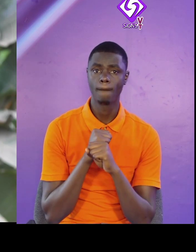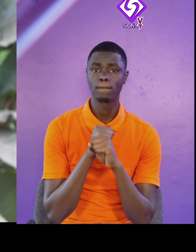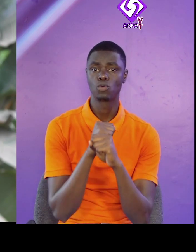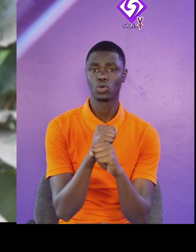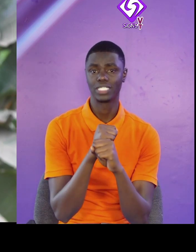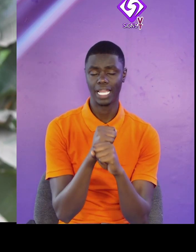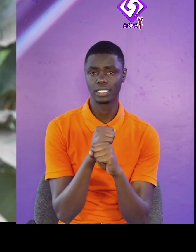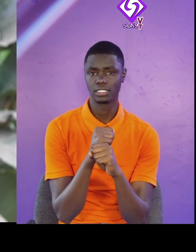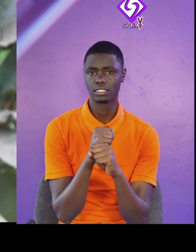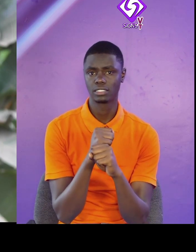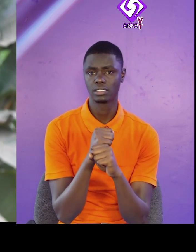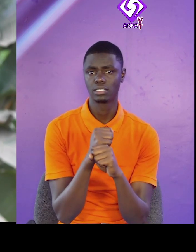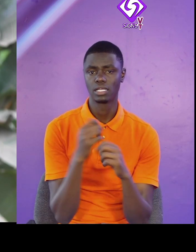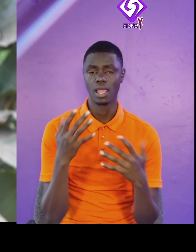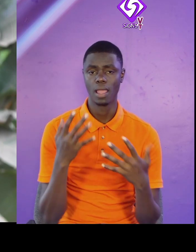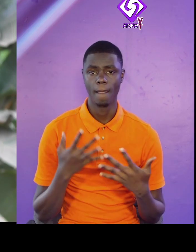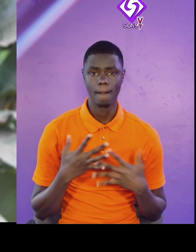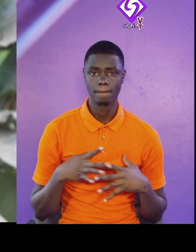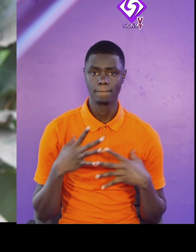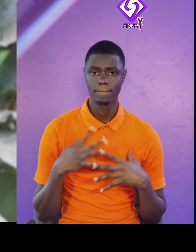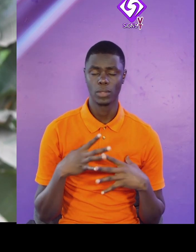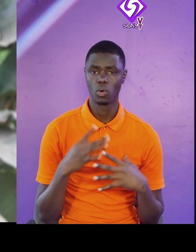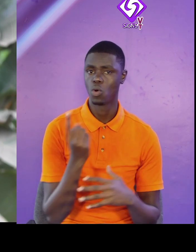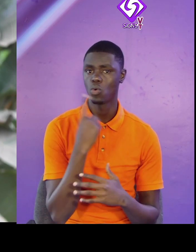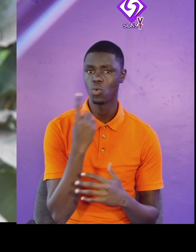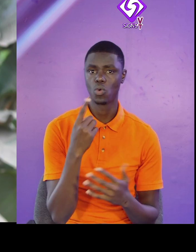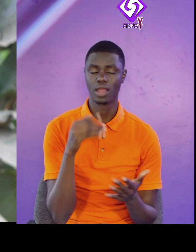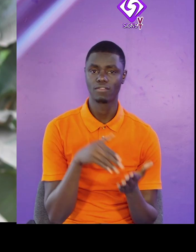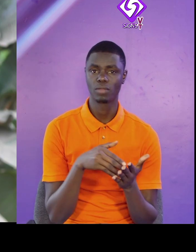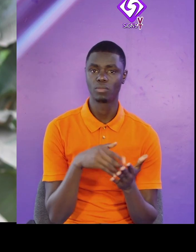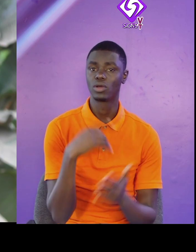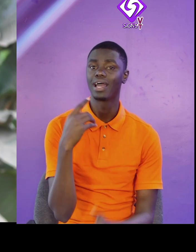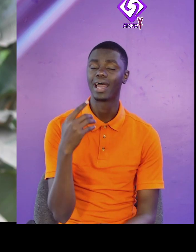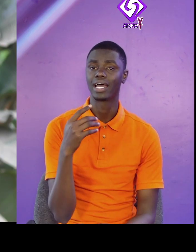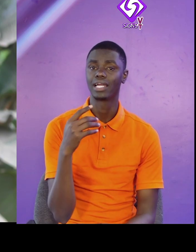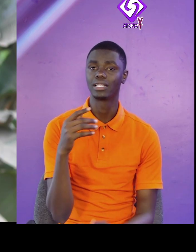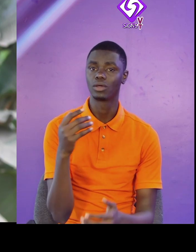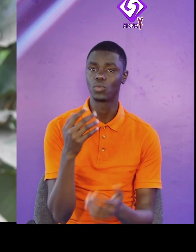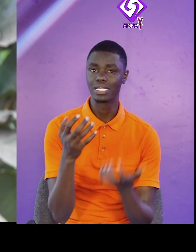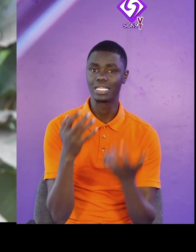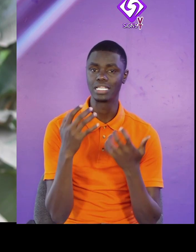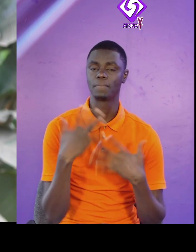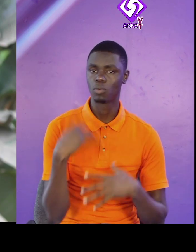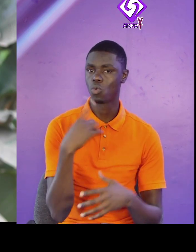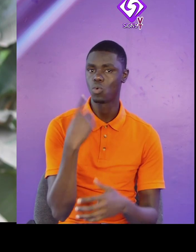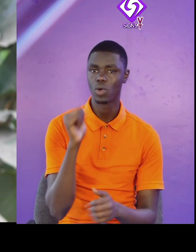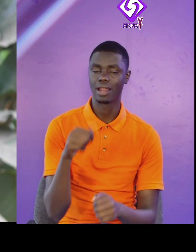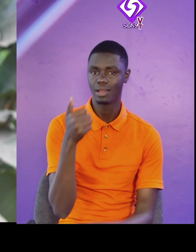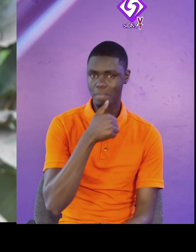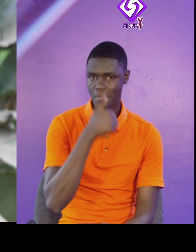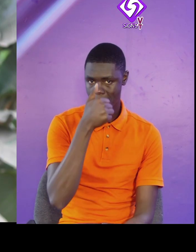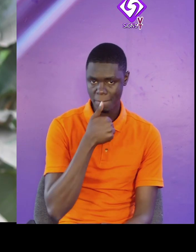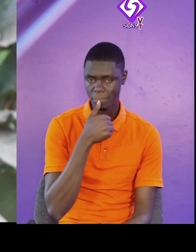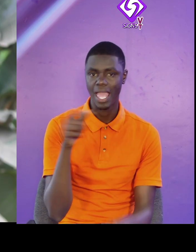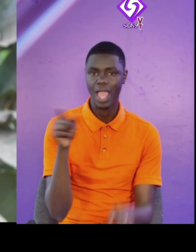by individuals and hold it with a high regard. And we're also looking